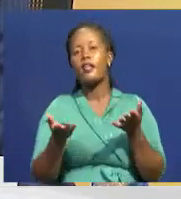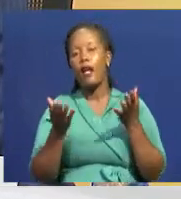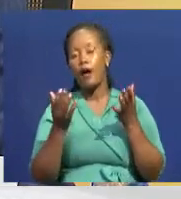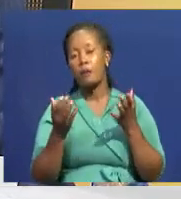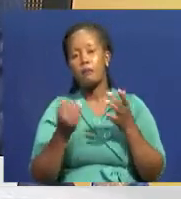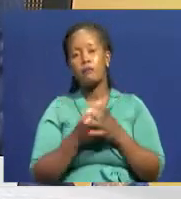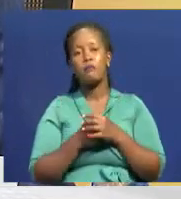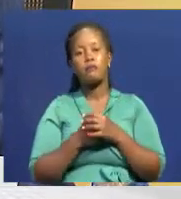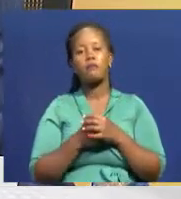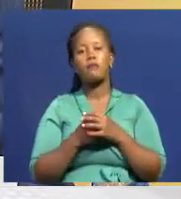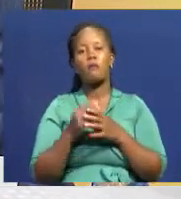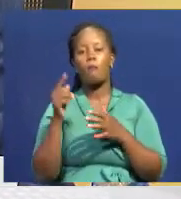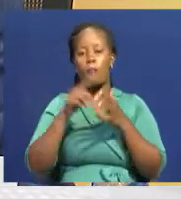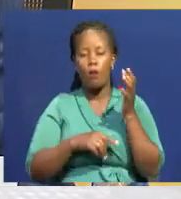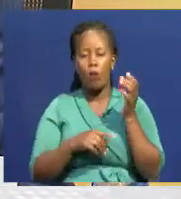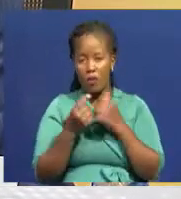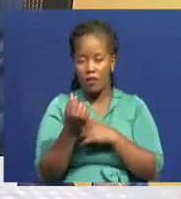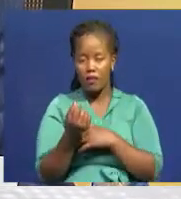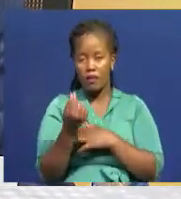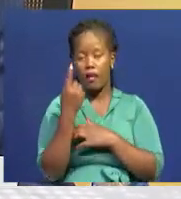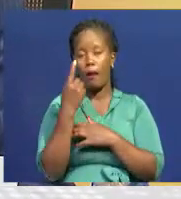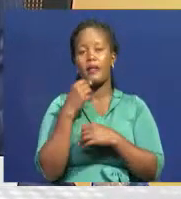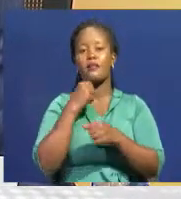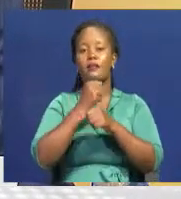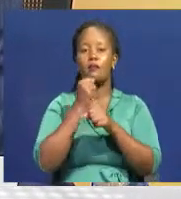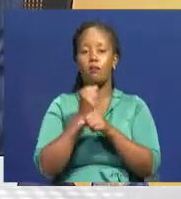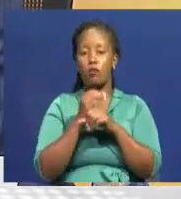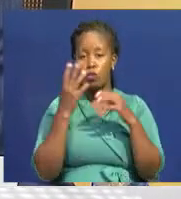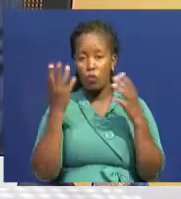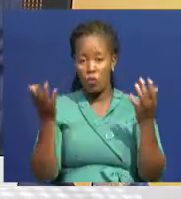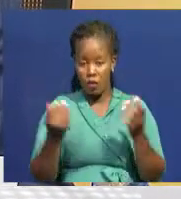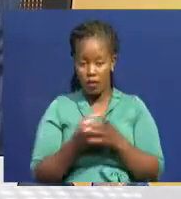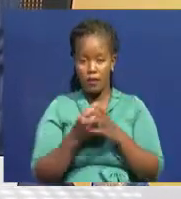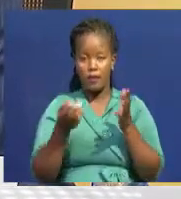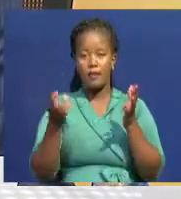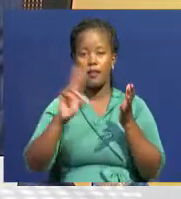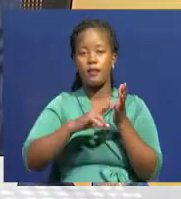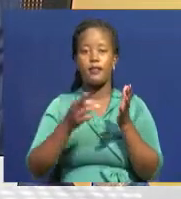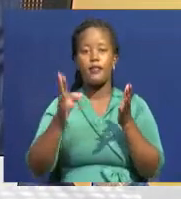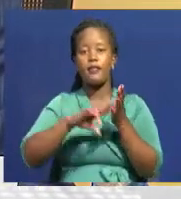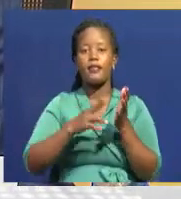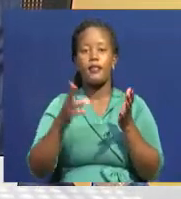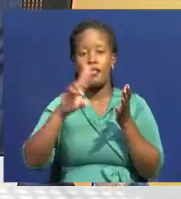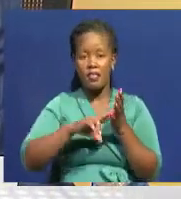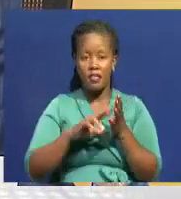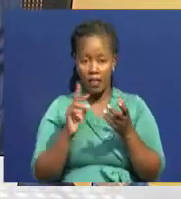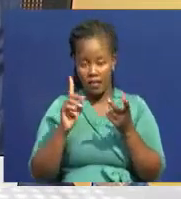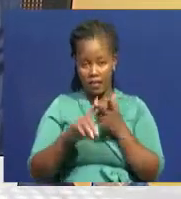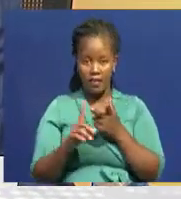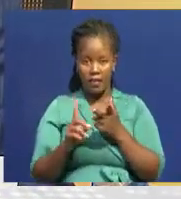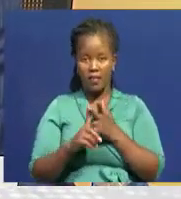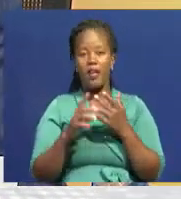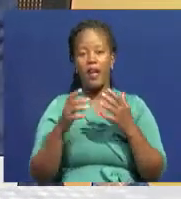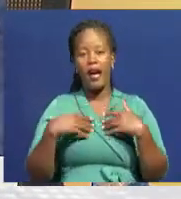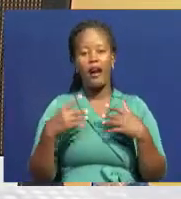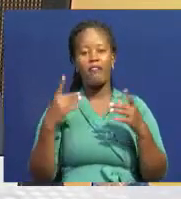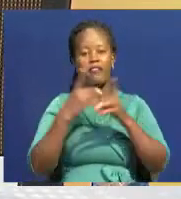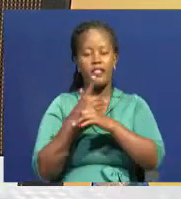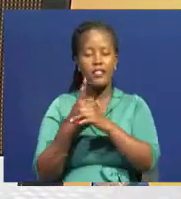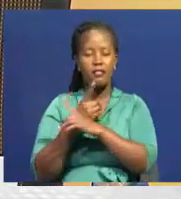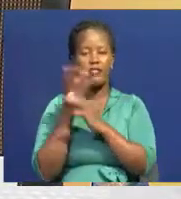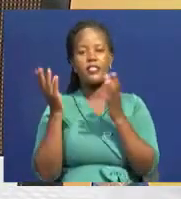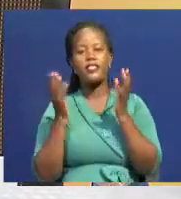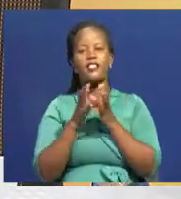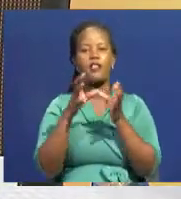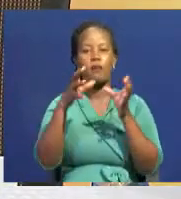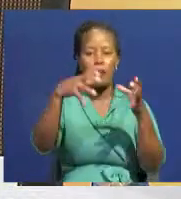does it take, or what is it that you need to do? Just register, get the link, register, we'll have your database, and all that